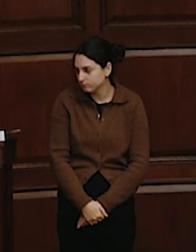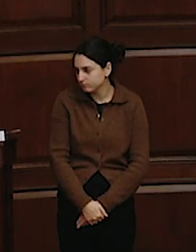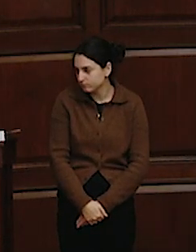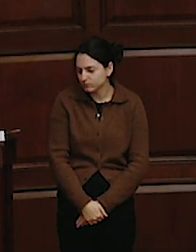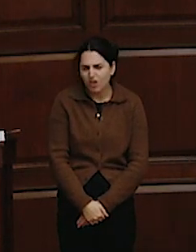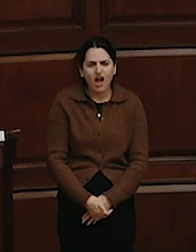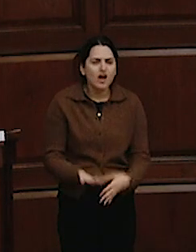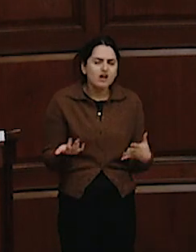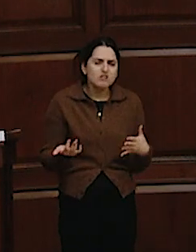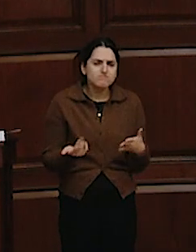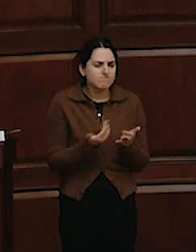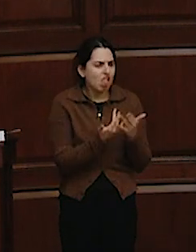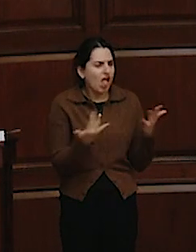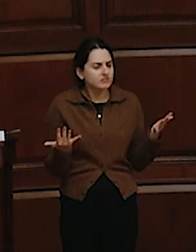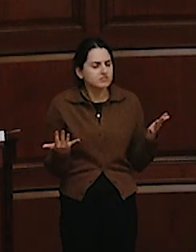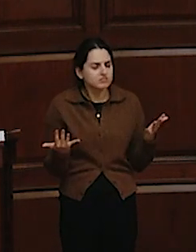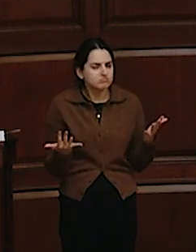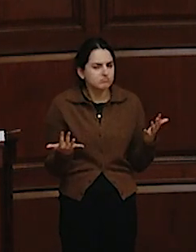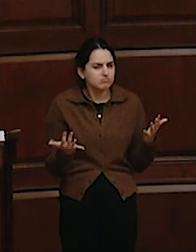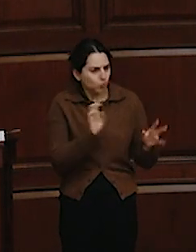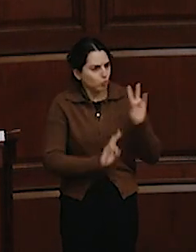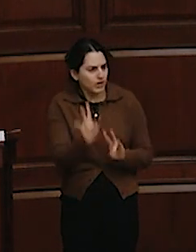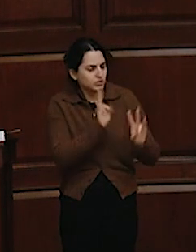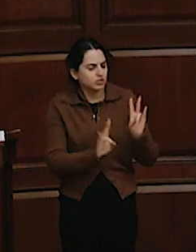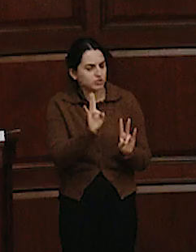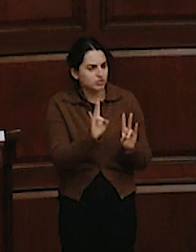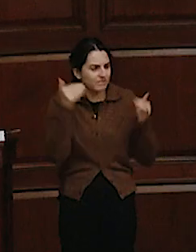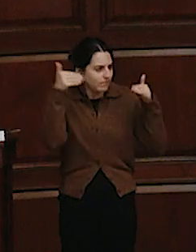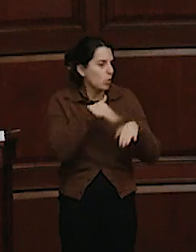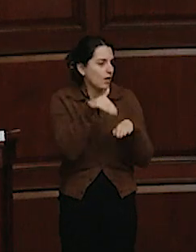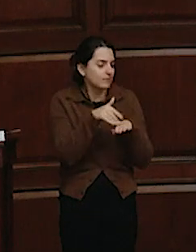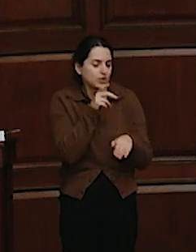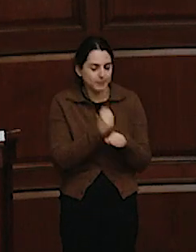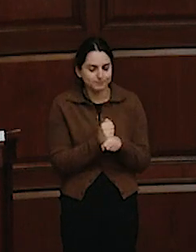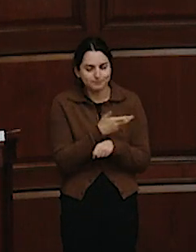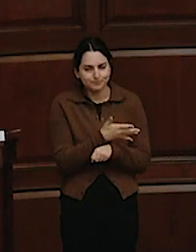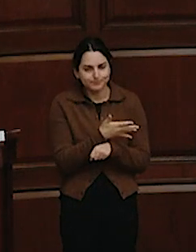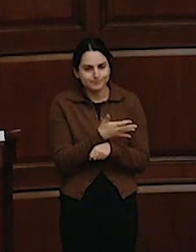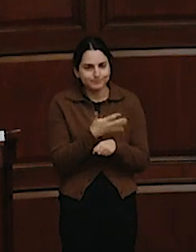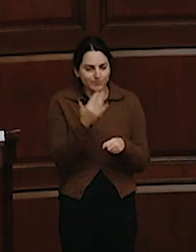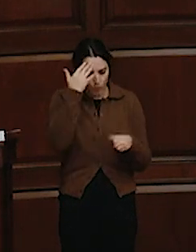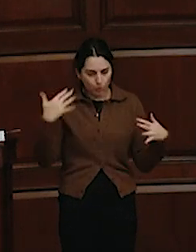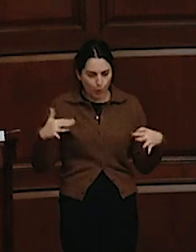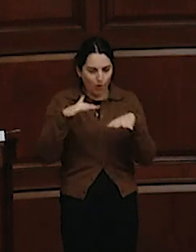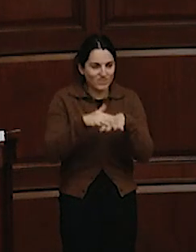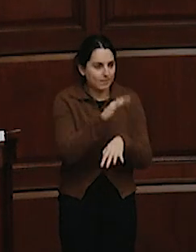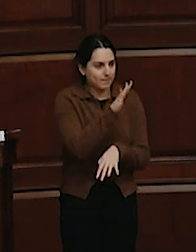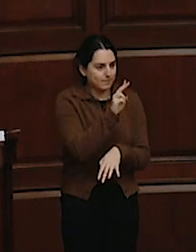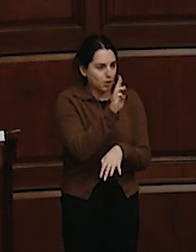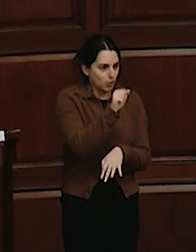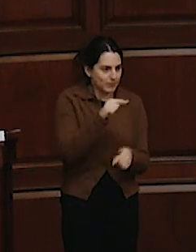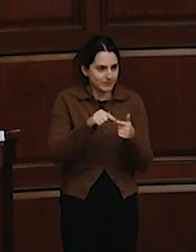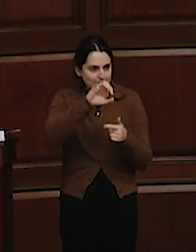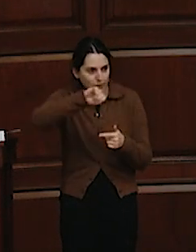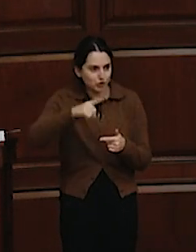there's a number of questions are centred around kind of the overlap between lupus and Sjögren's